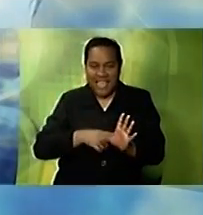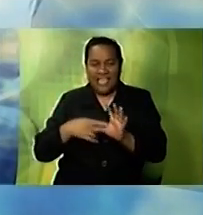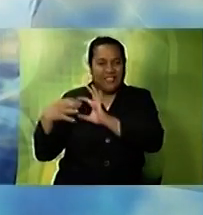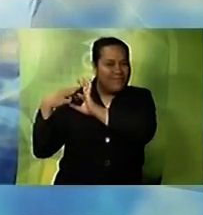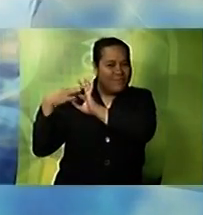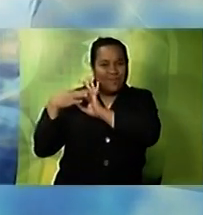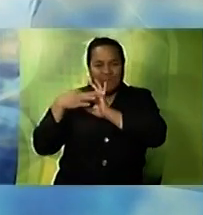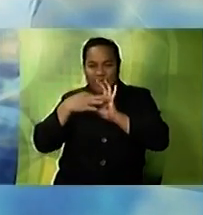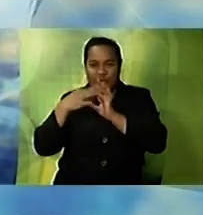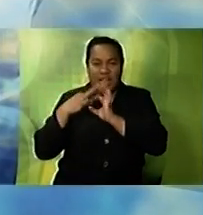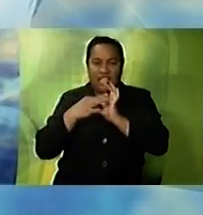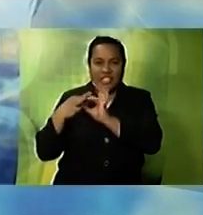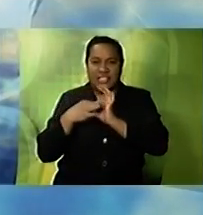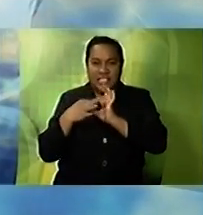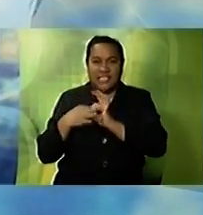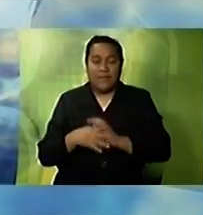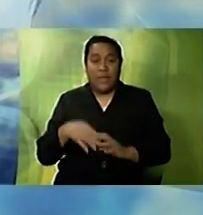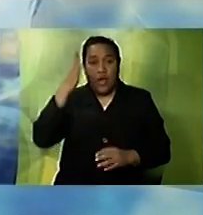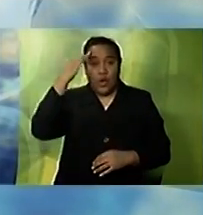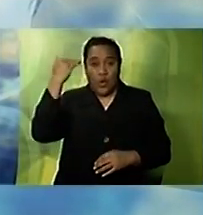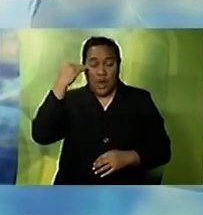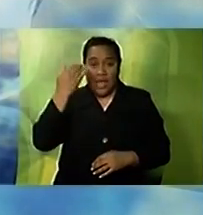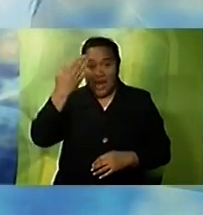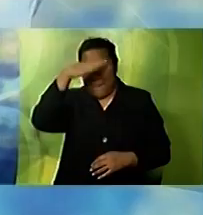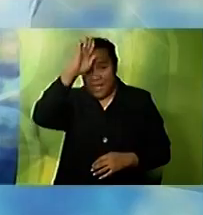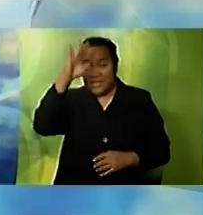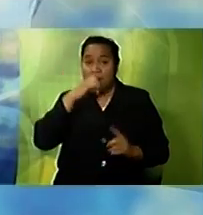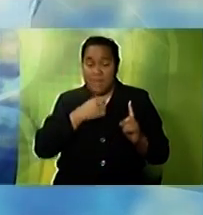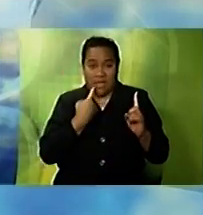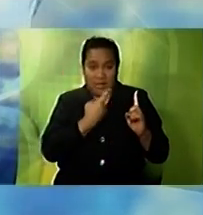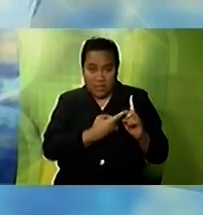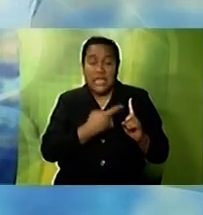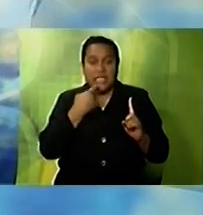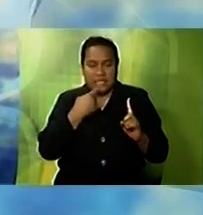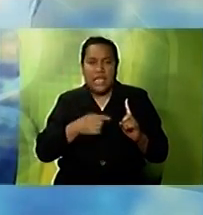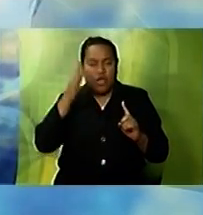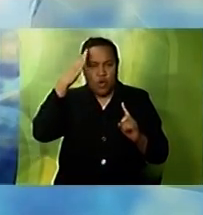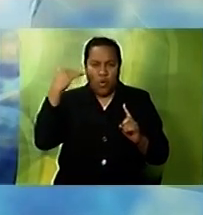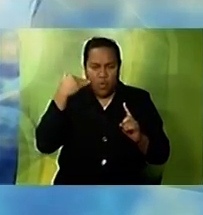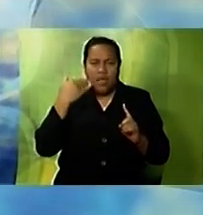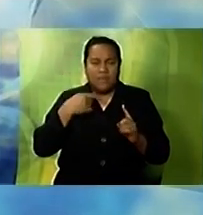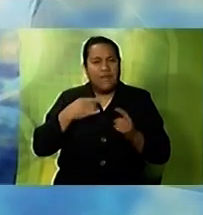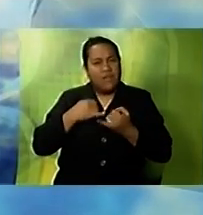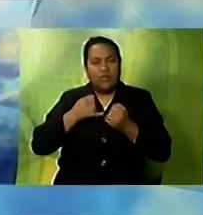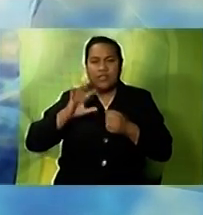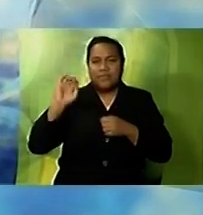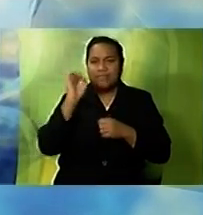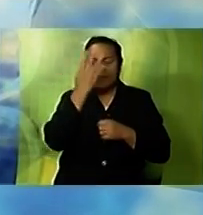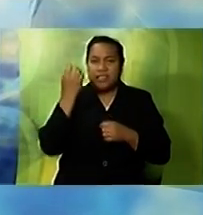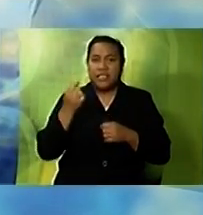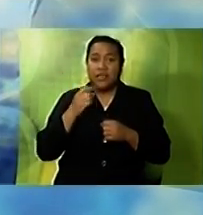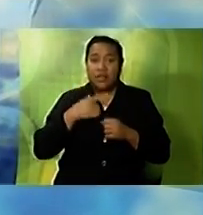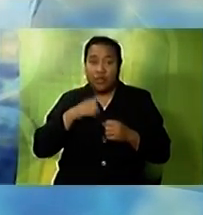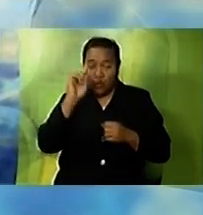diplomatic relations. Korean Ambassador to Fiji, Hae-wook Chung, says Korean investments in Fiji have been insignificant, and today's